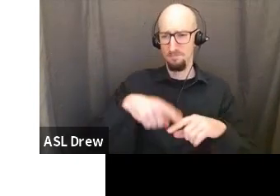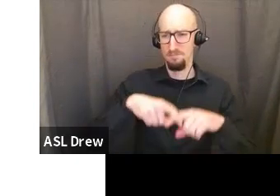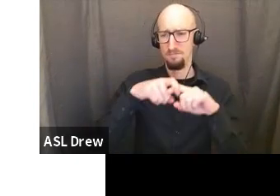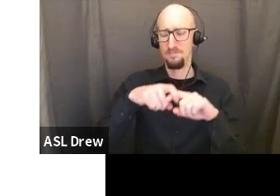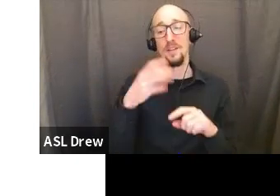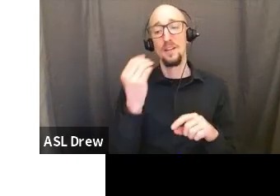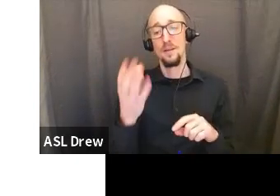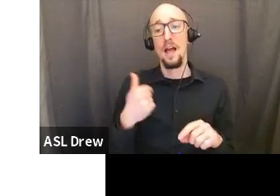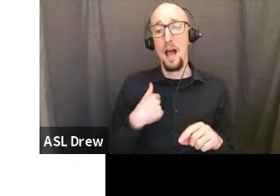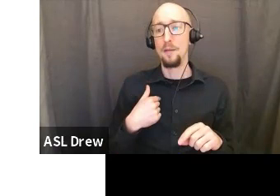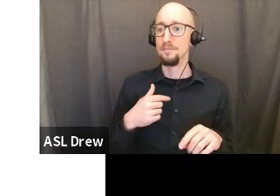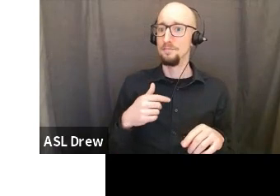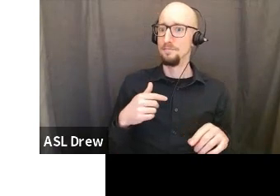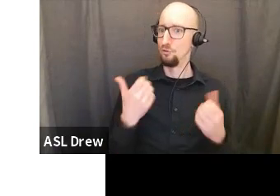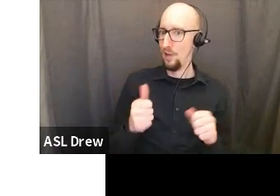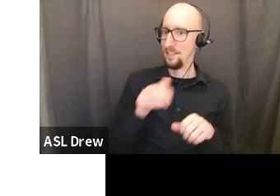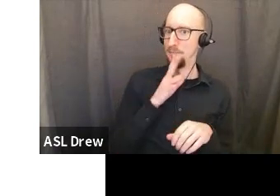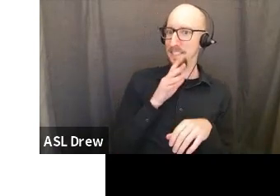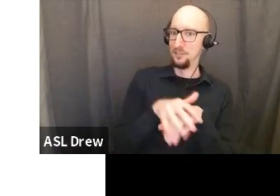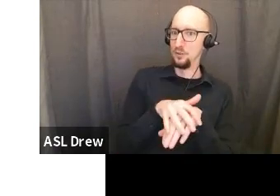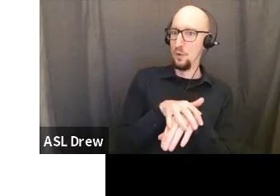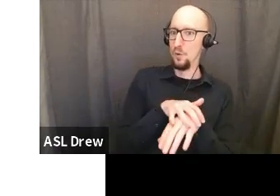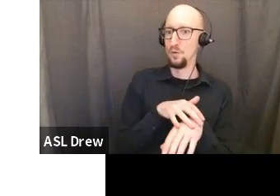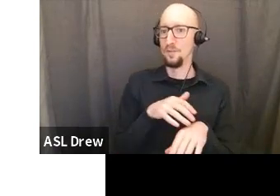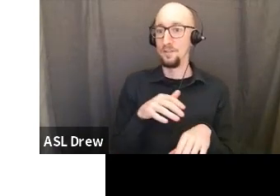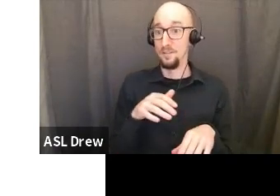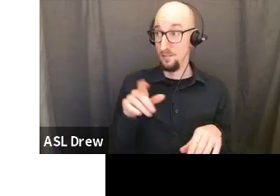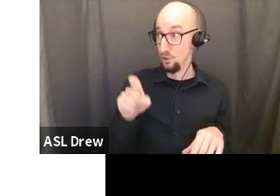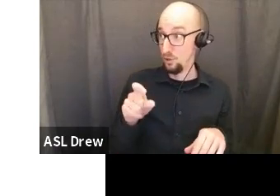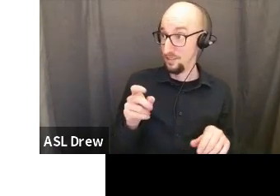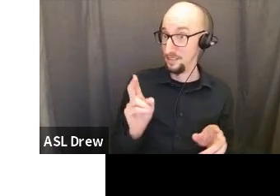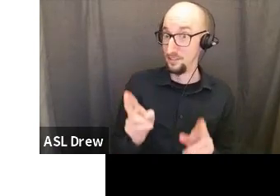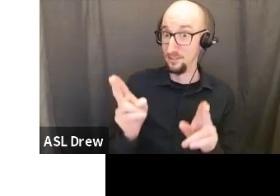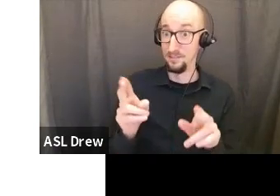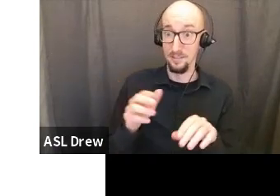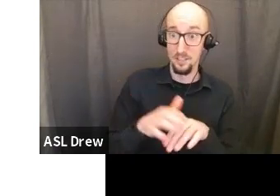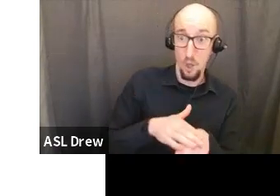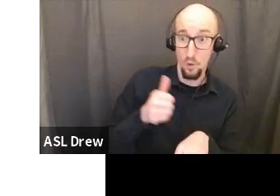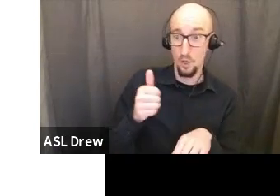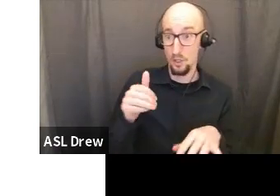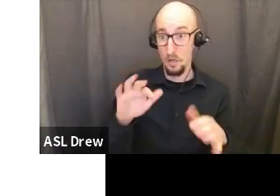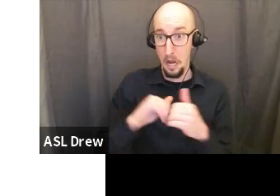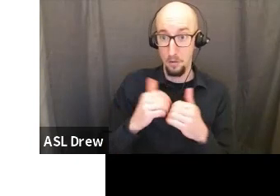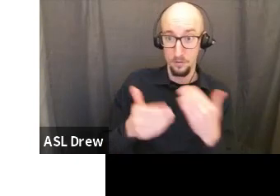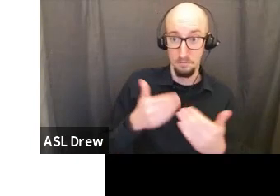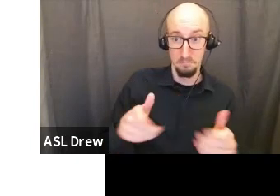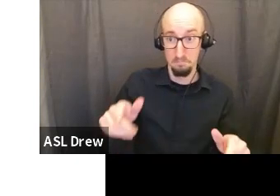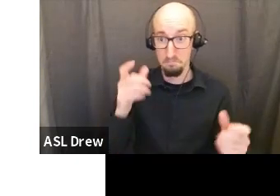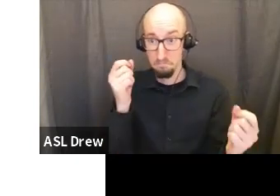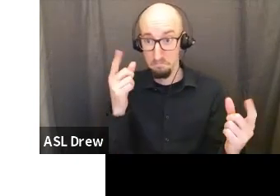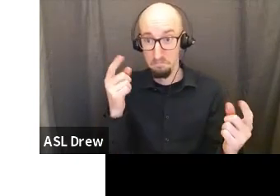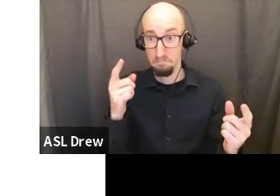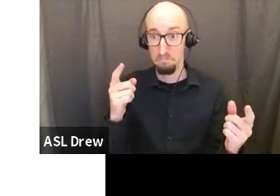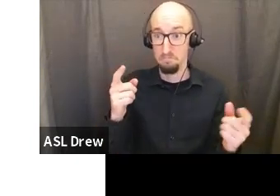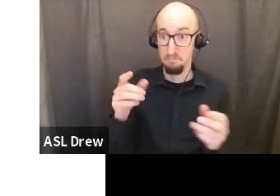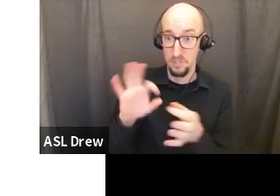speaking very slowly, so should I go faster or slower? What's, I don't know if I could